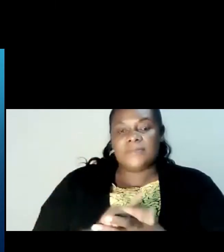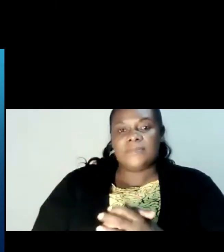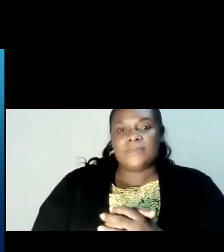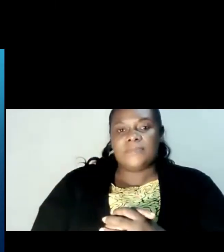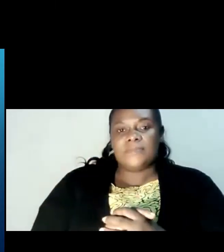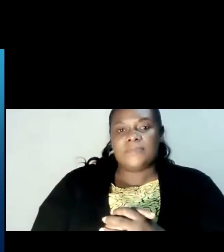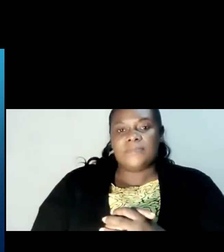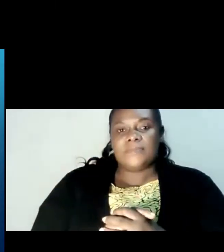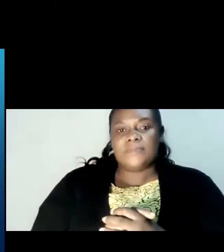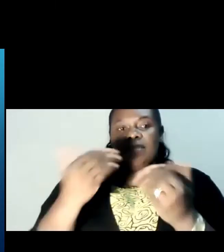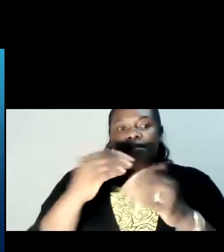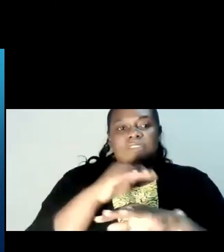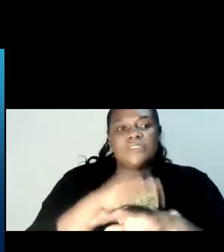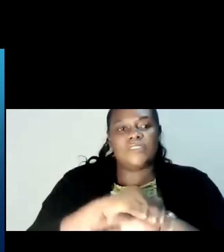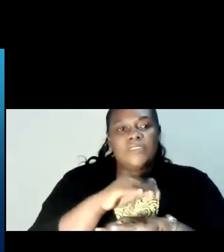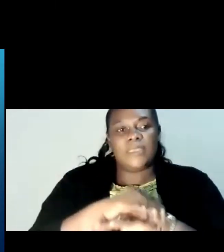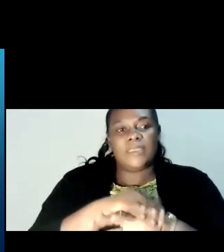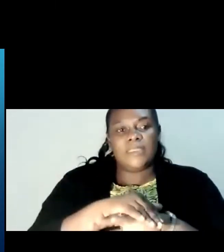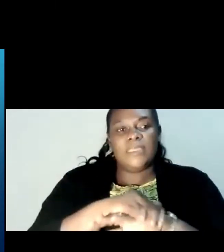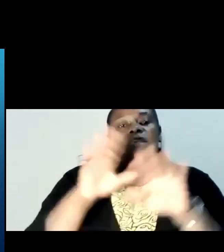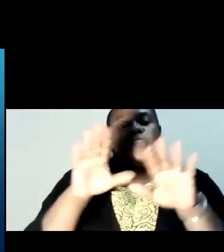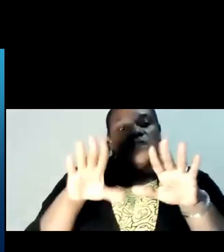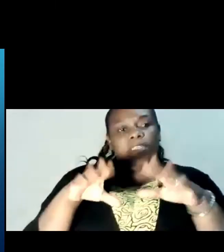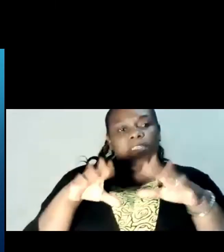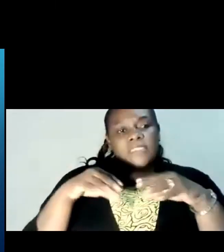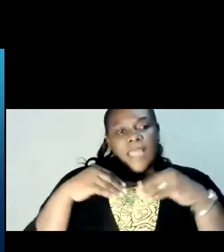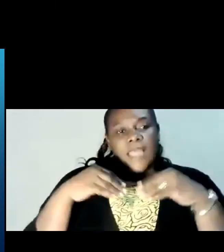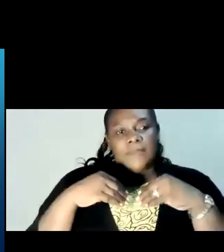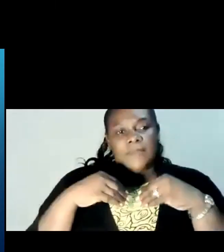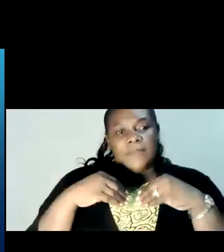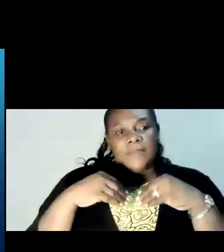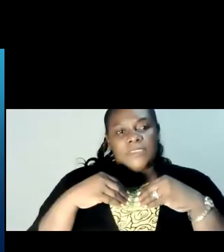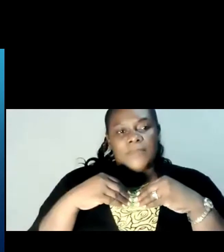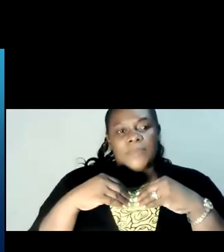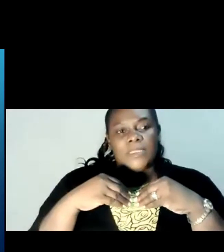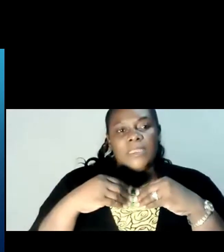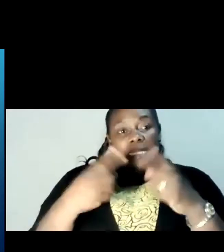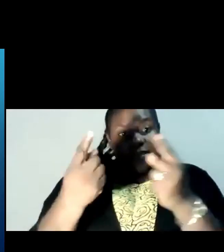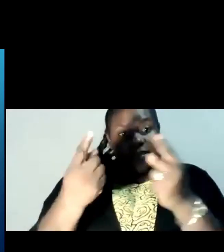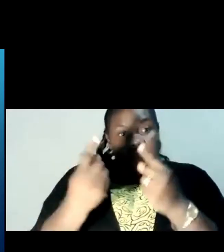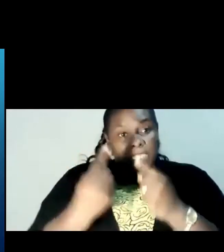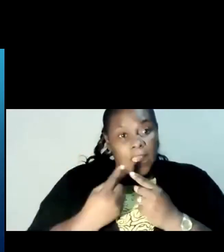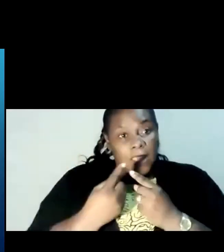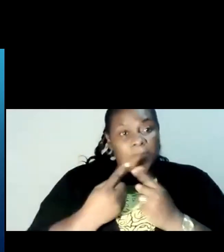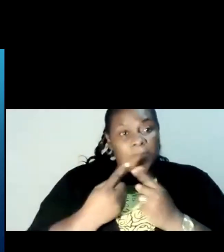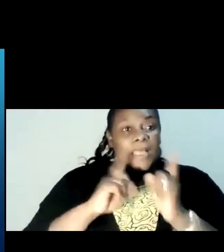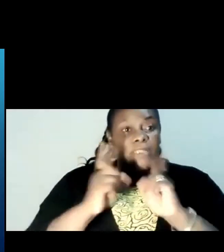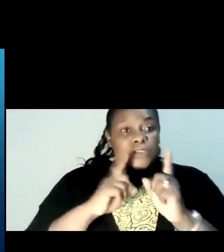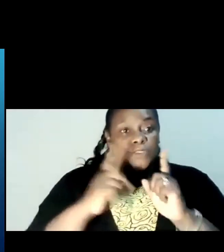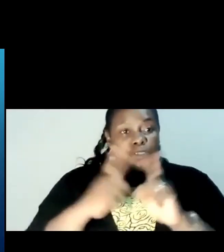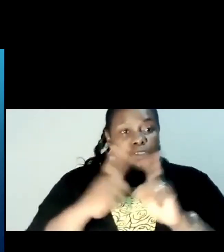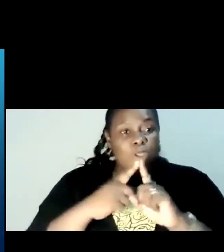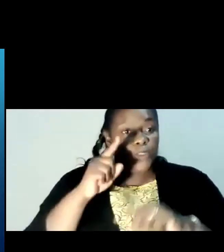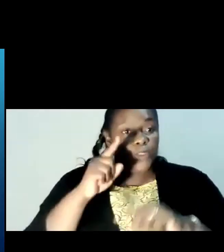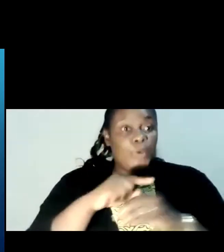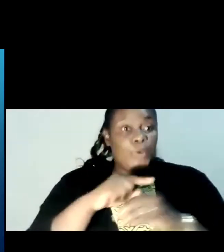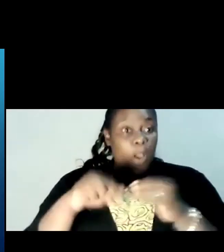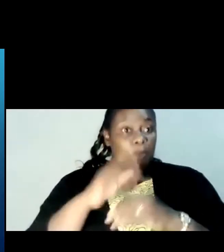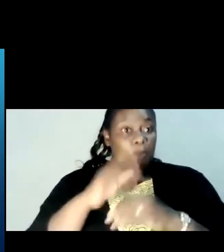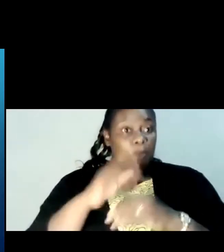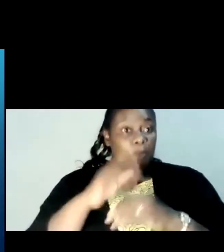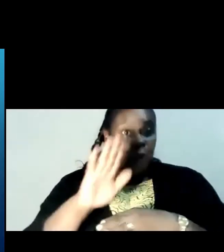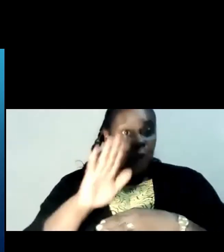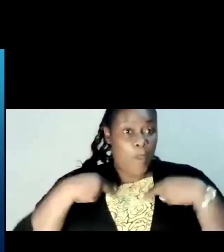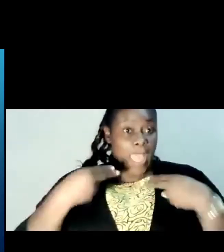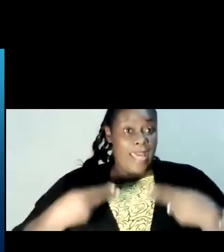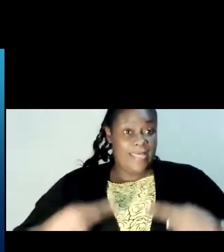accepted the challenge to speak about your health to success. During